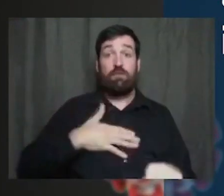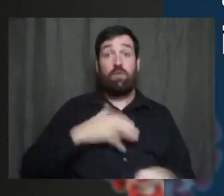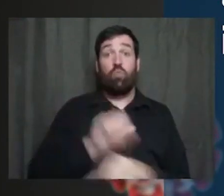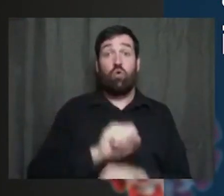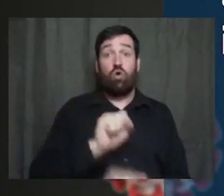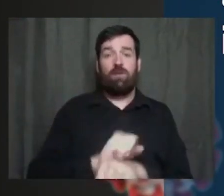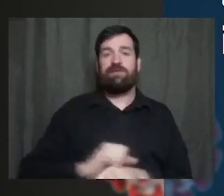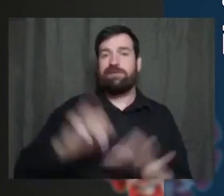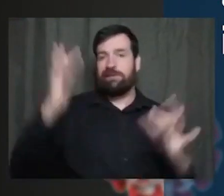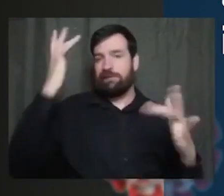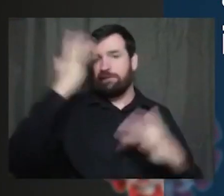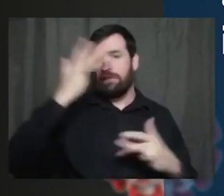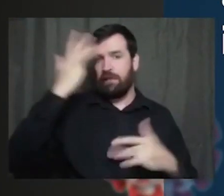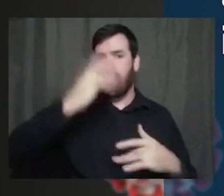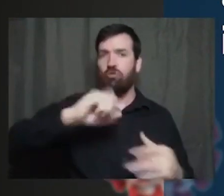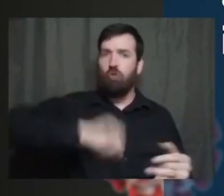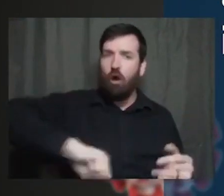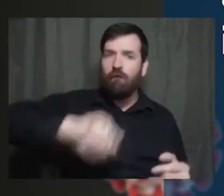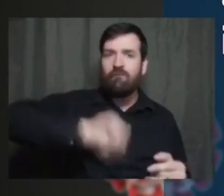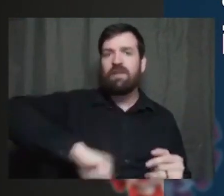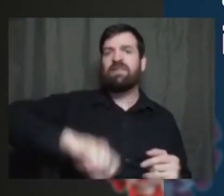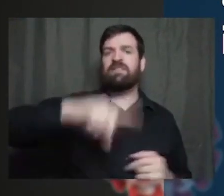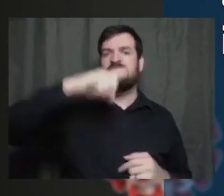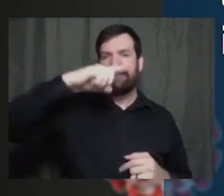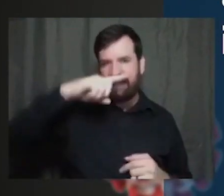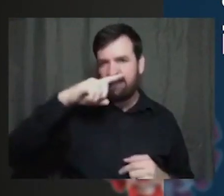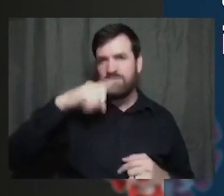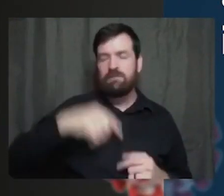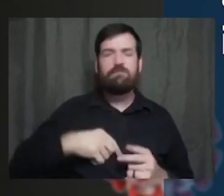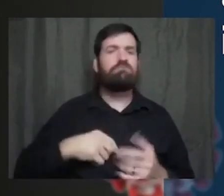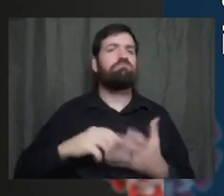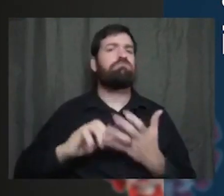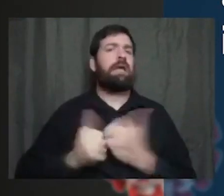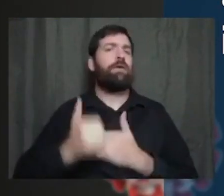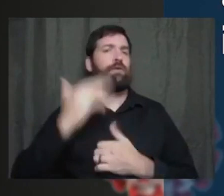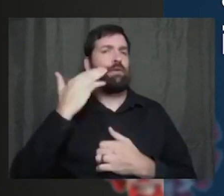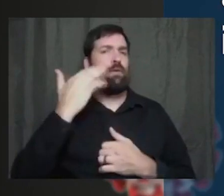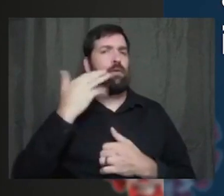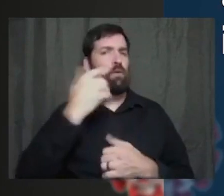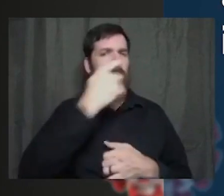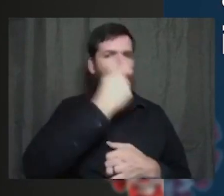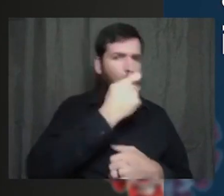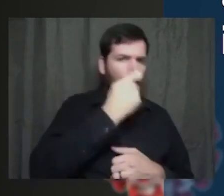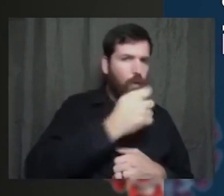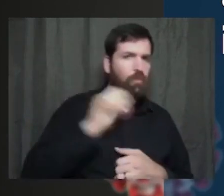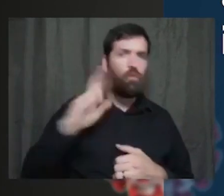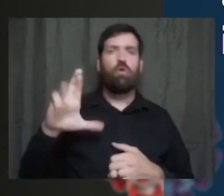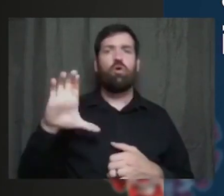They're coughing and sneezing. How do you know if it's a cold or COVID-19?